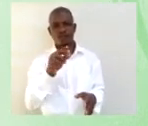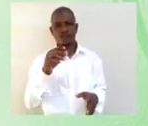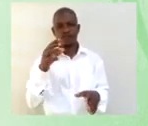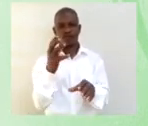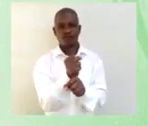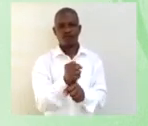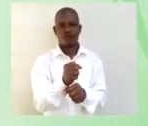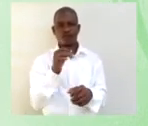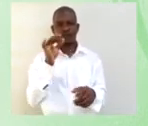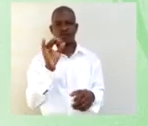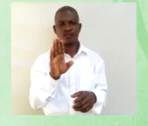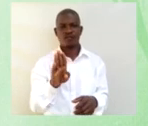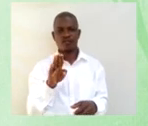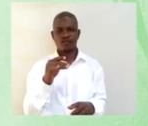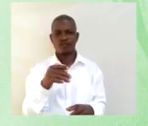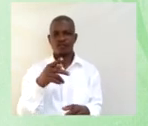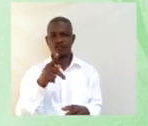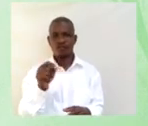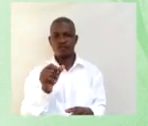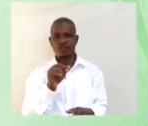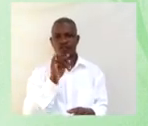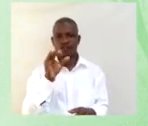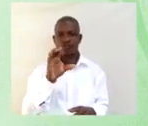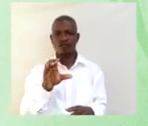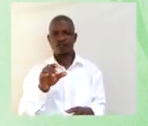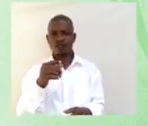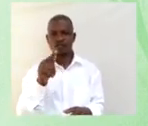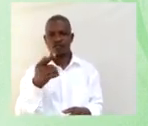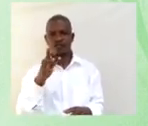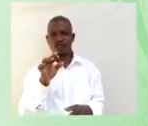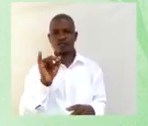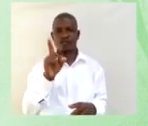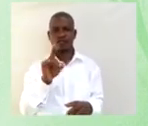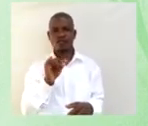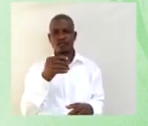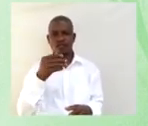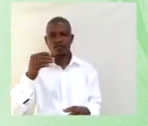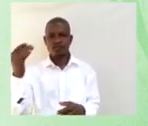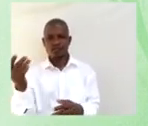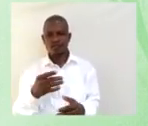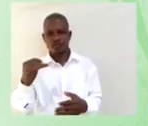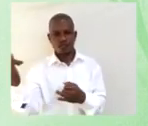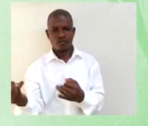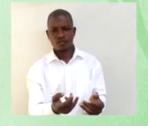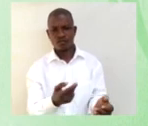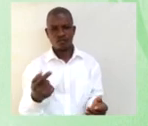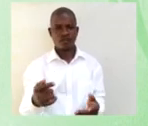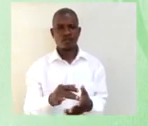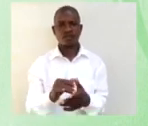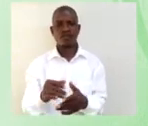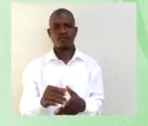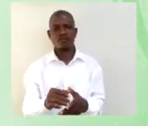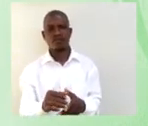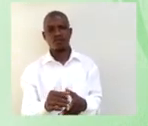A, grab. B, palm. C, glide. D, guest.